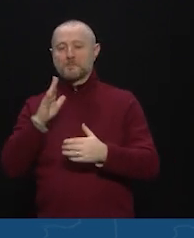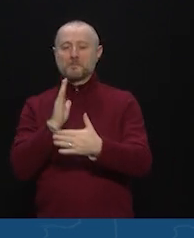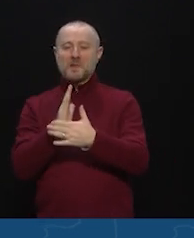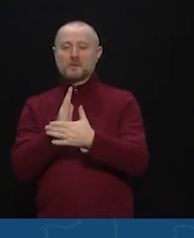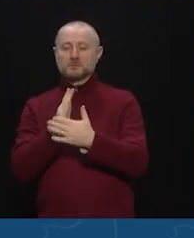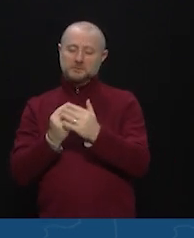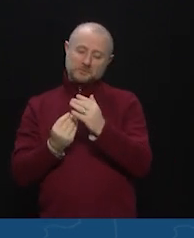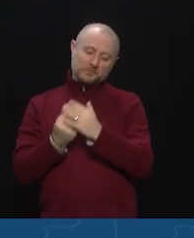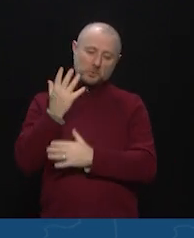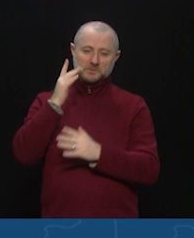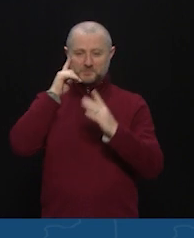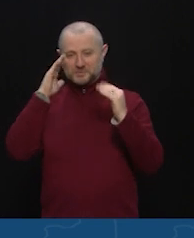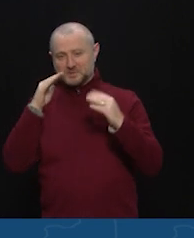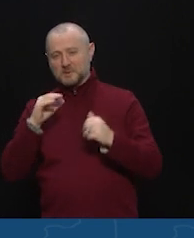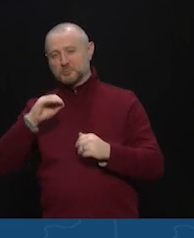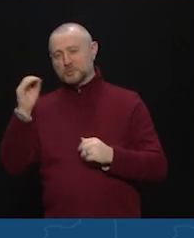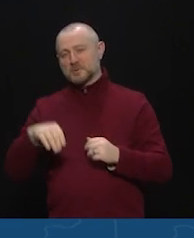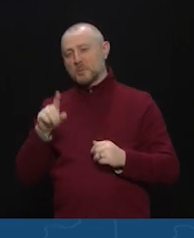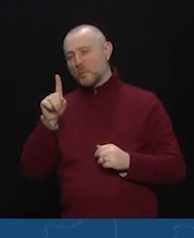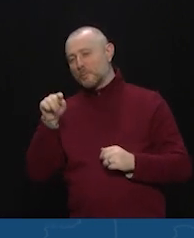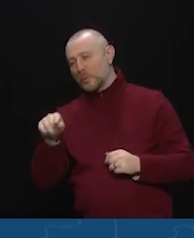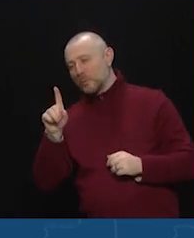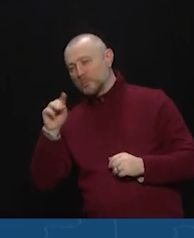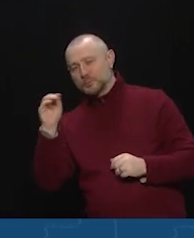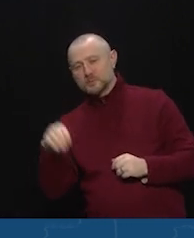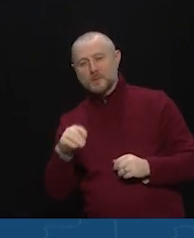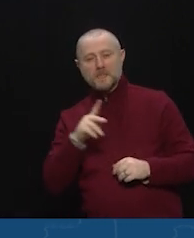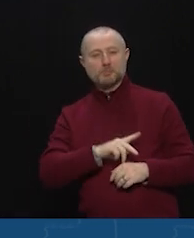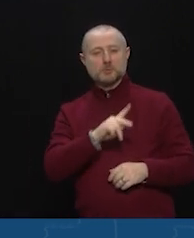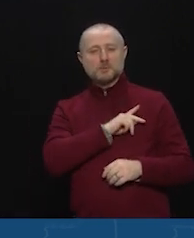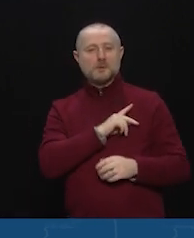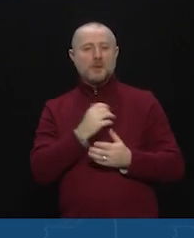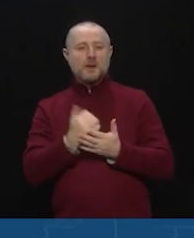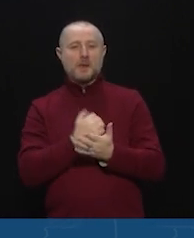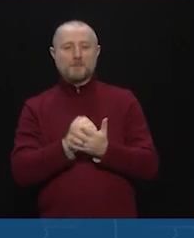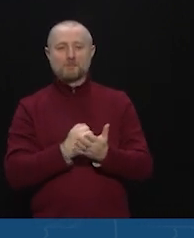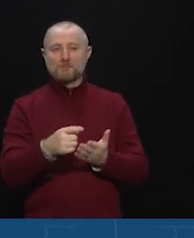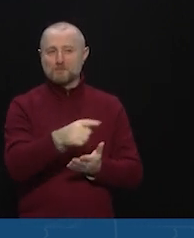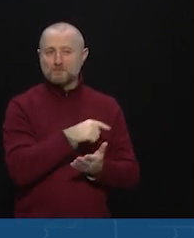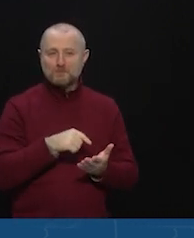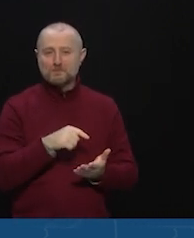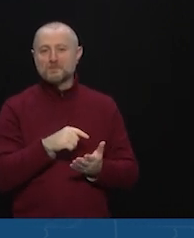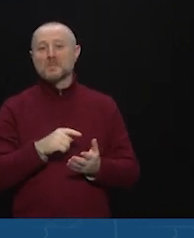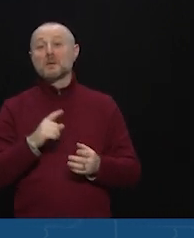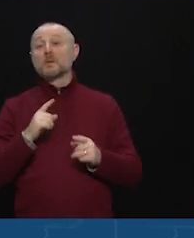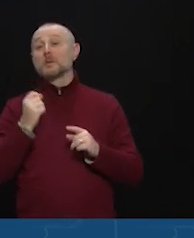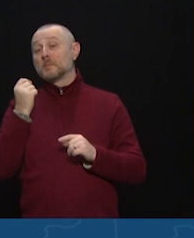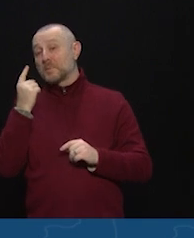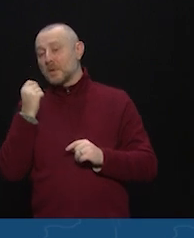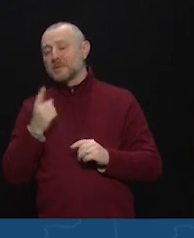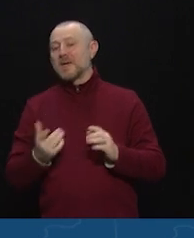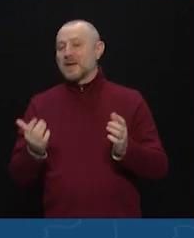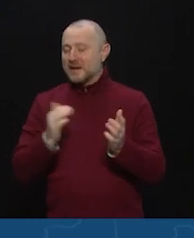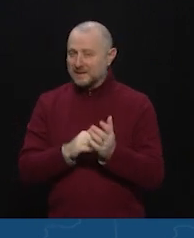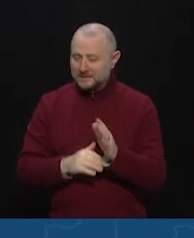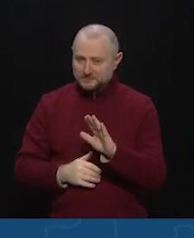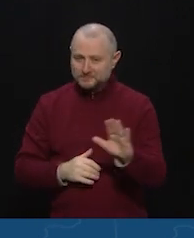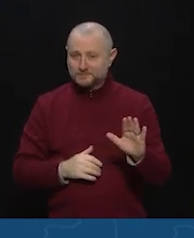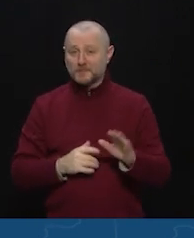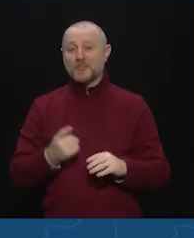1.1% for personal income. But that's coming off of right, large